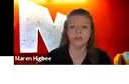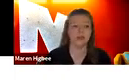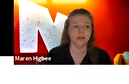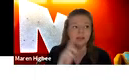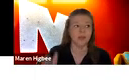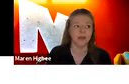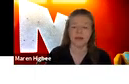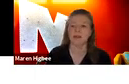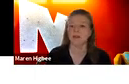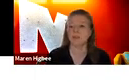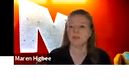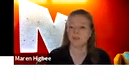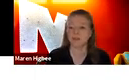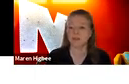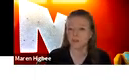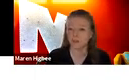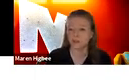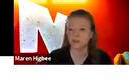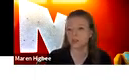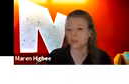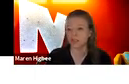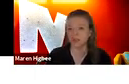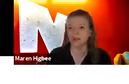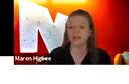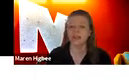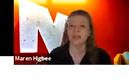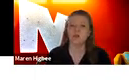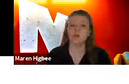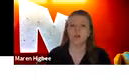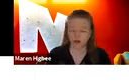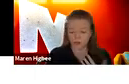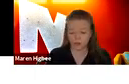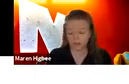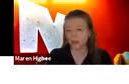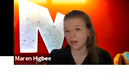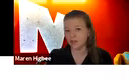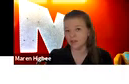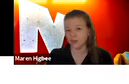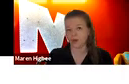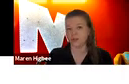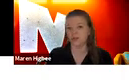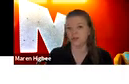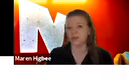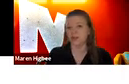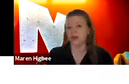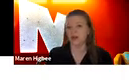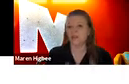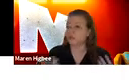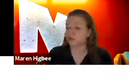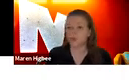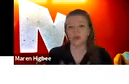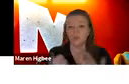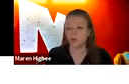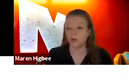because of the pandemic, we've been really scooped into some interesting things. We already were doing live production, um,